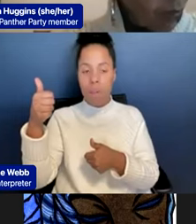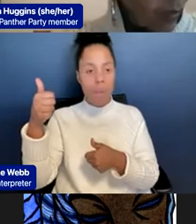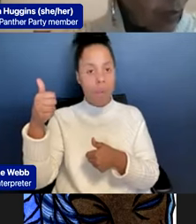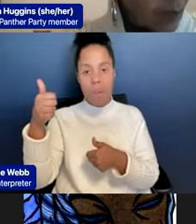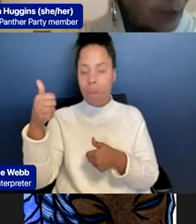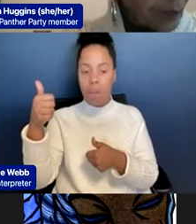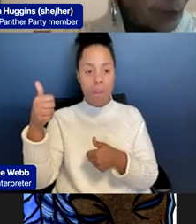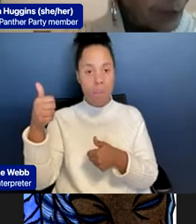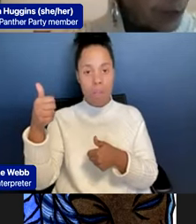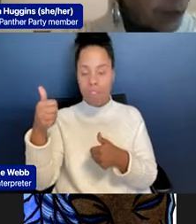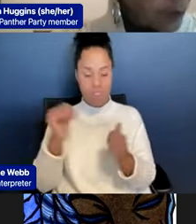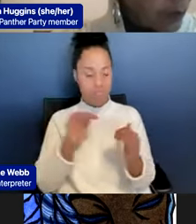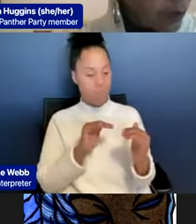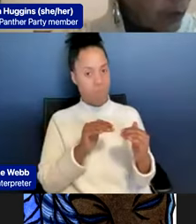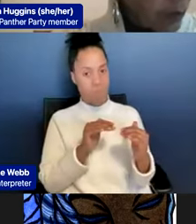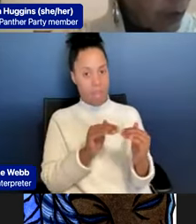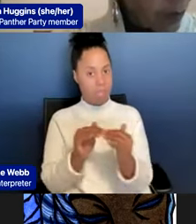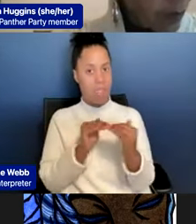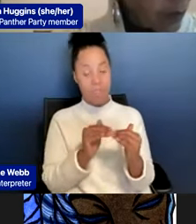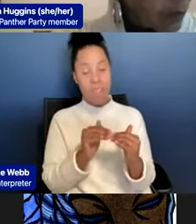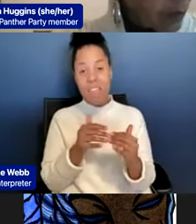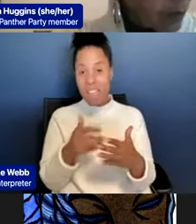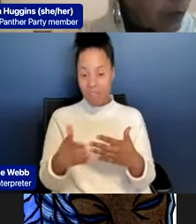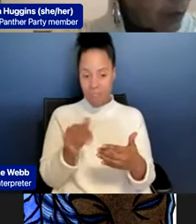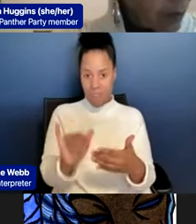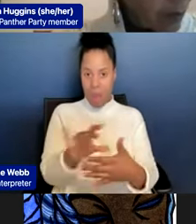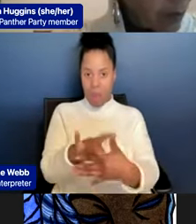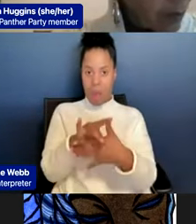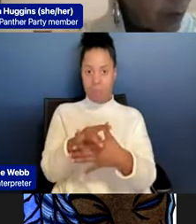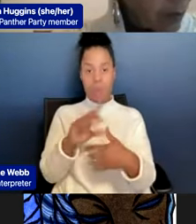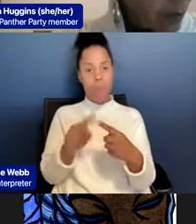even in the context of being challenging gender and sexuality norms.